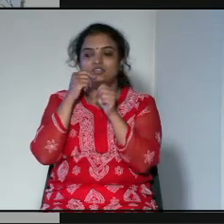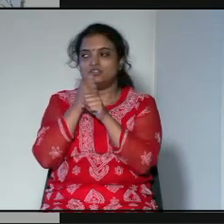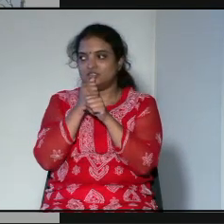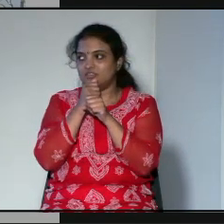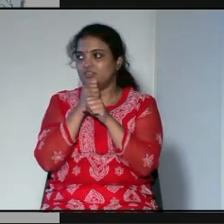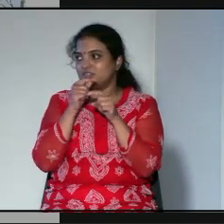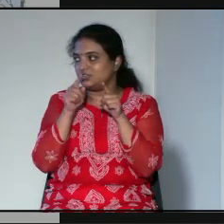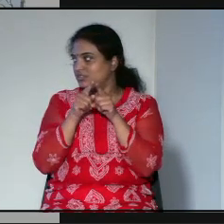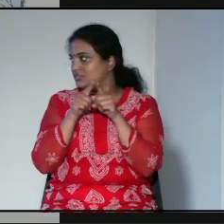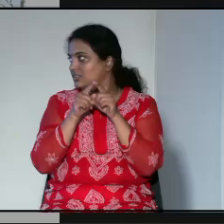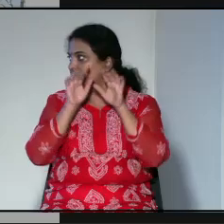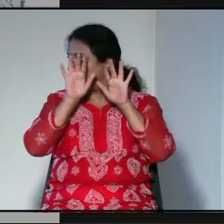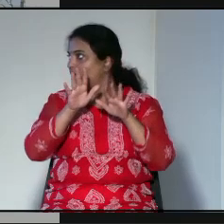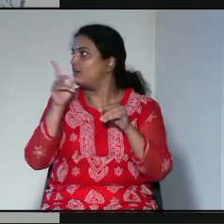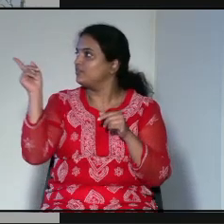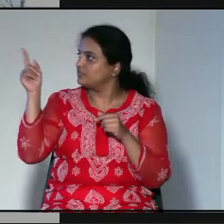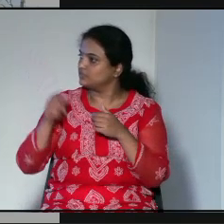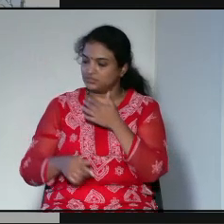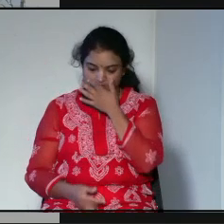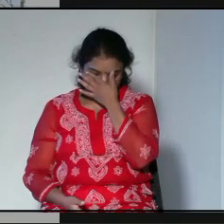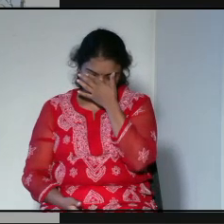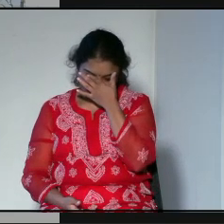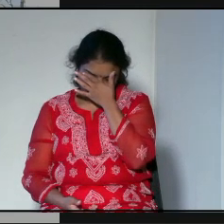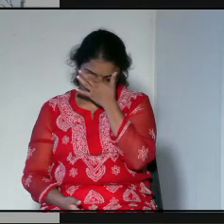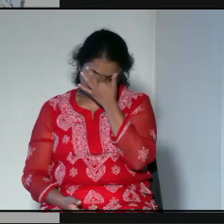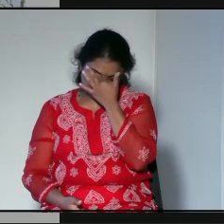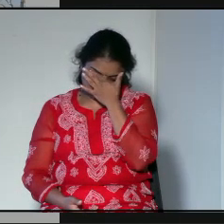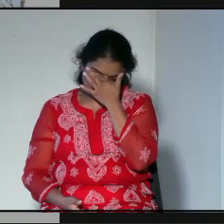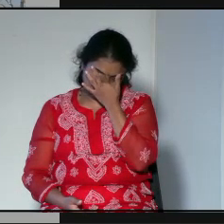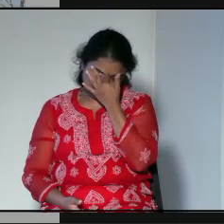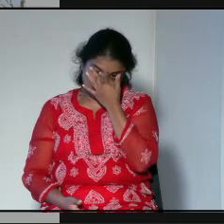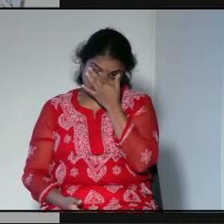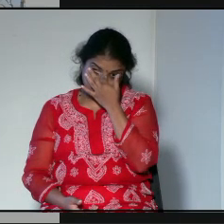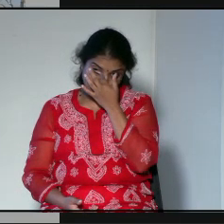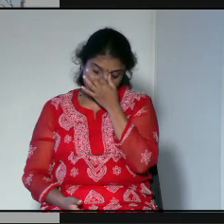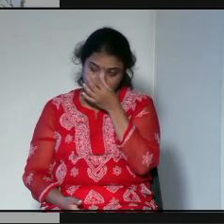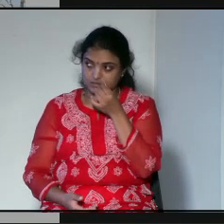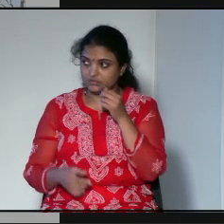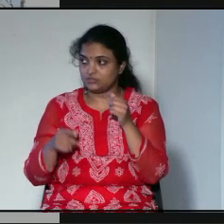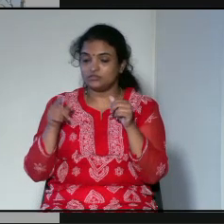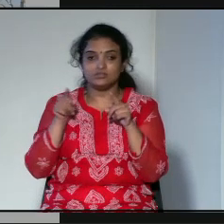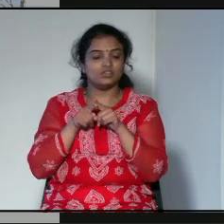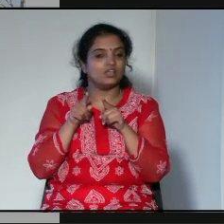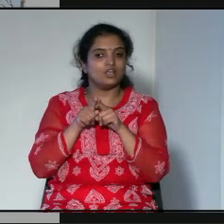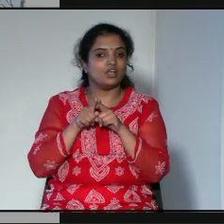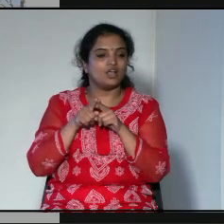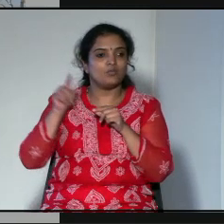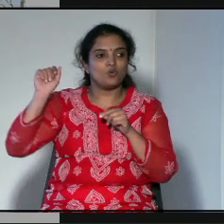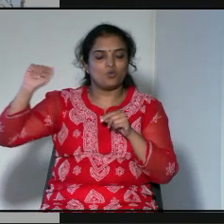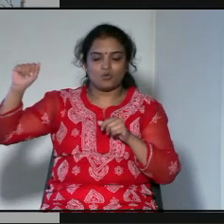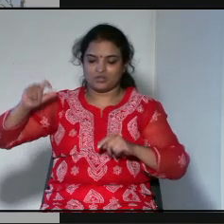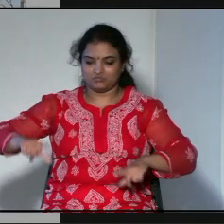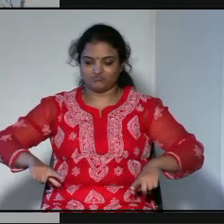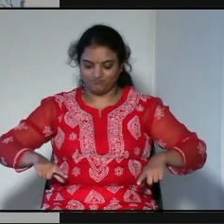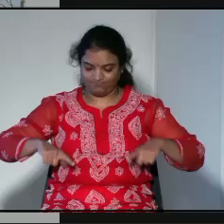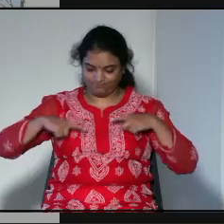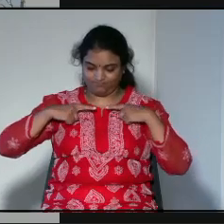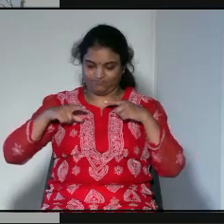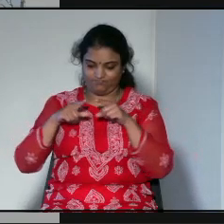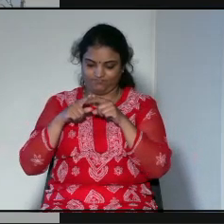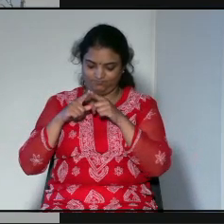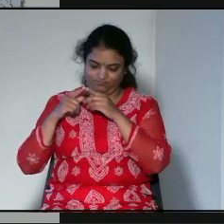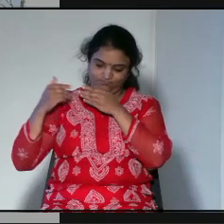it still stands. So this next dramatic phase in the life of a Buddha, journeying.